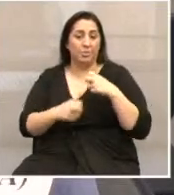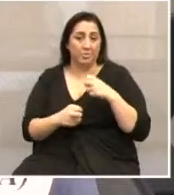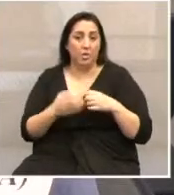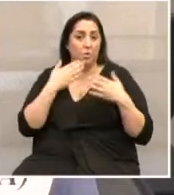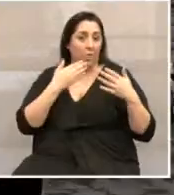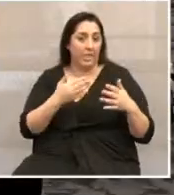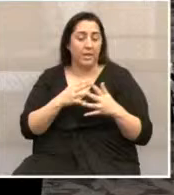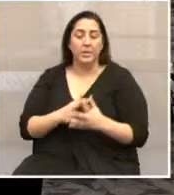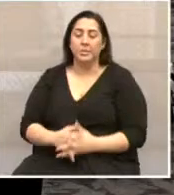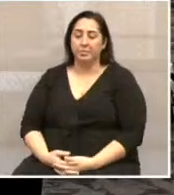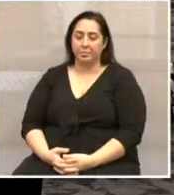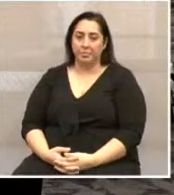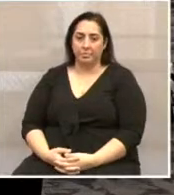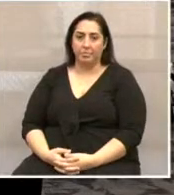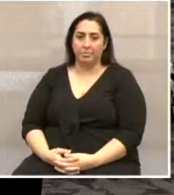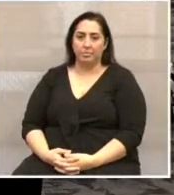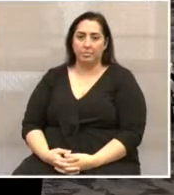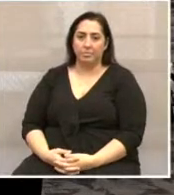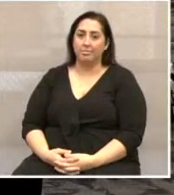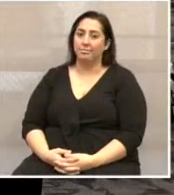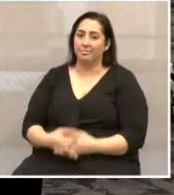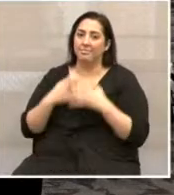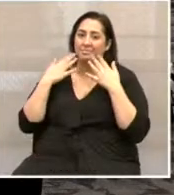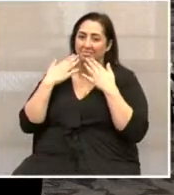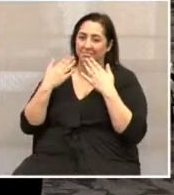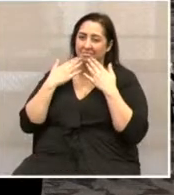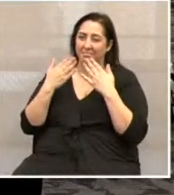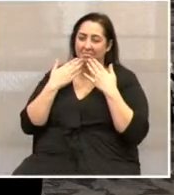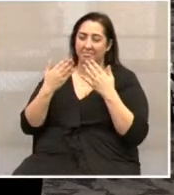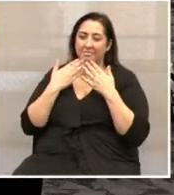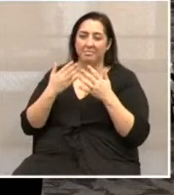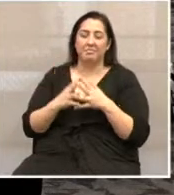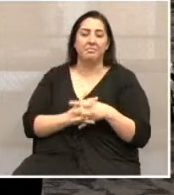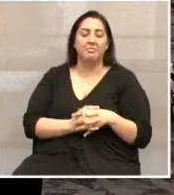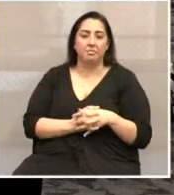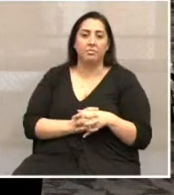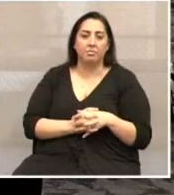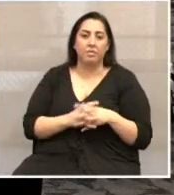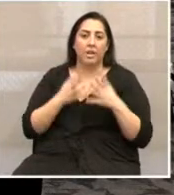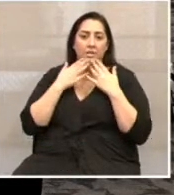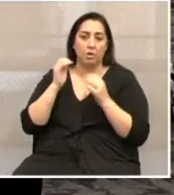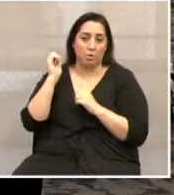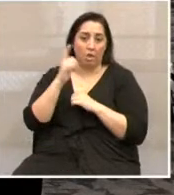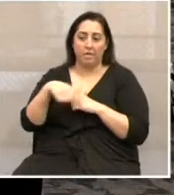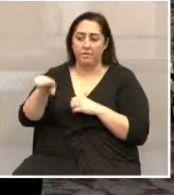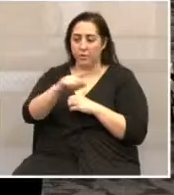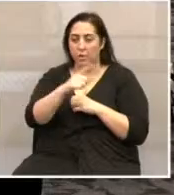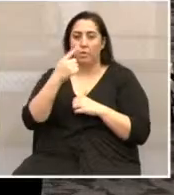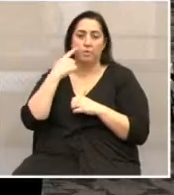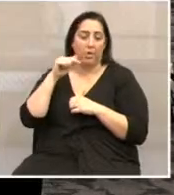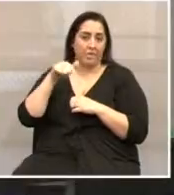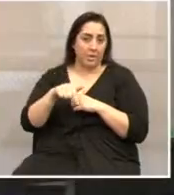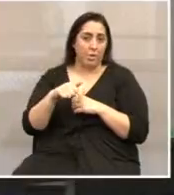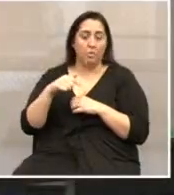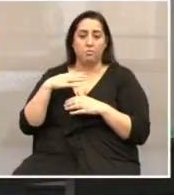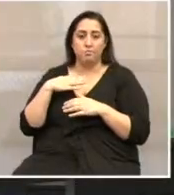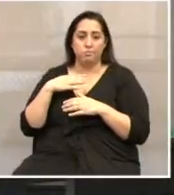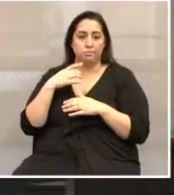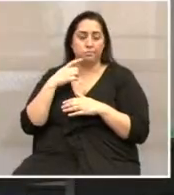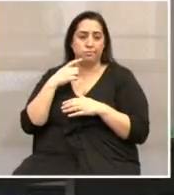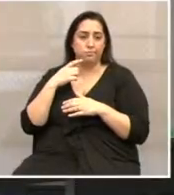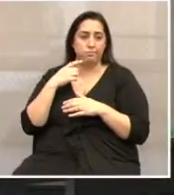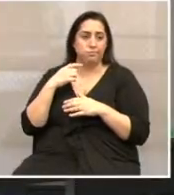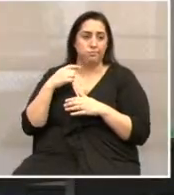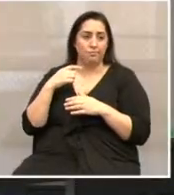back. Thank you. The gentlelady yields back. And thank you so much, all of you, for your testimonies, and thank you for your questions.